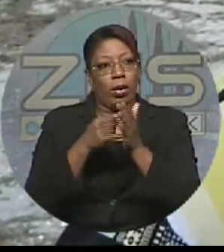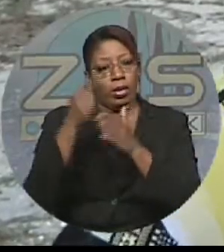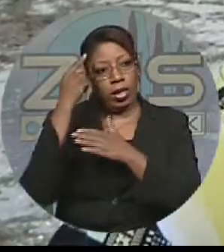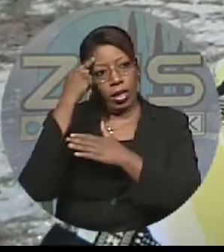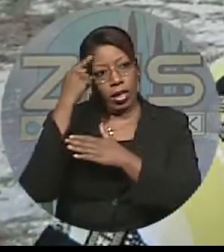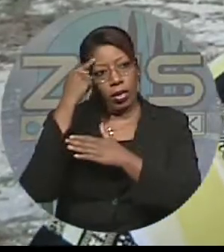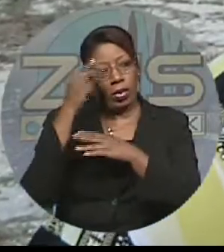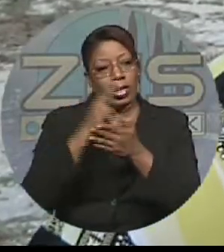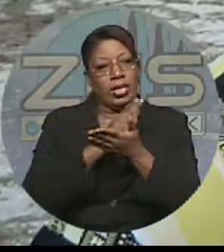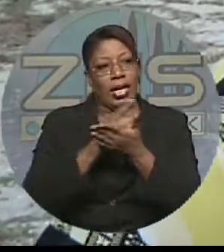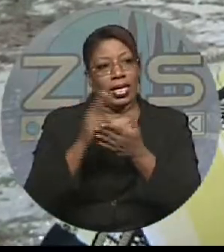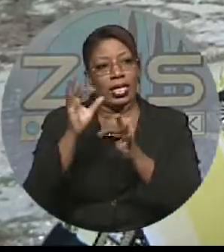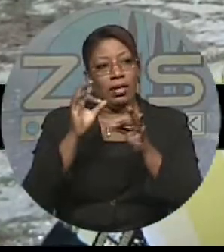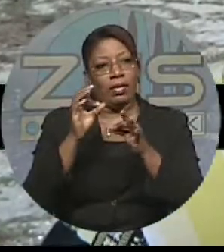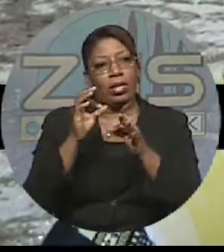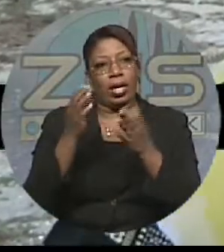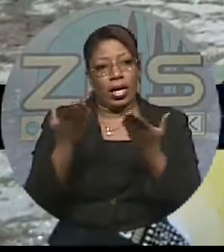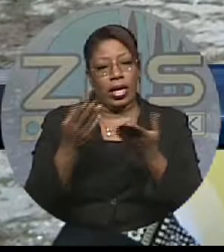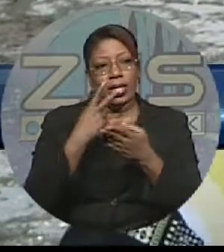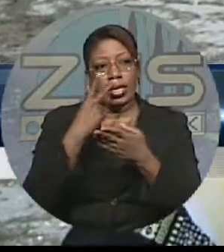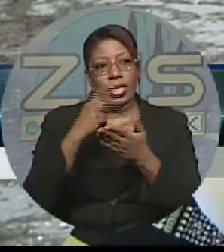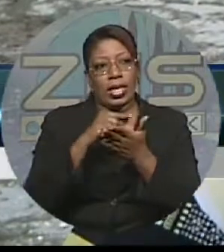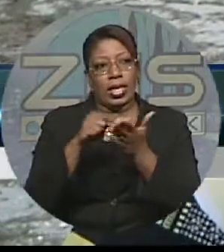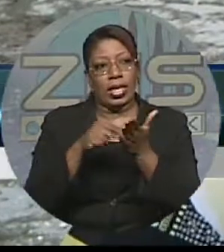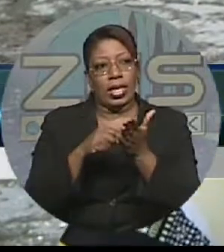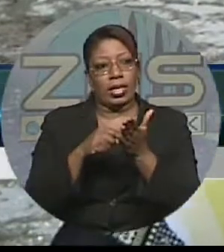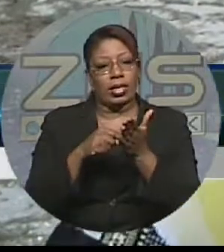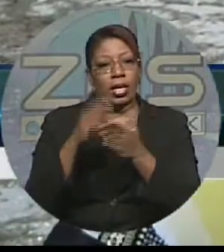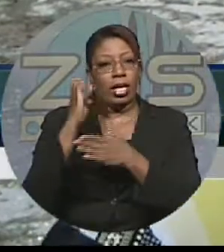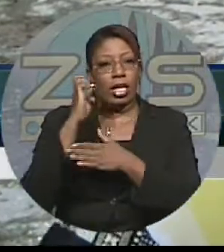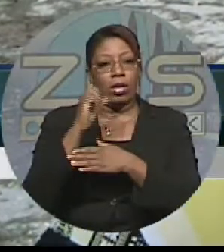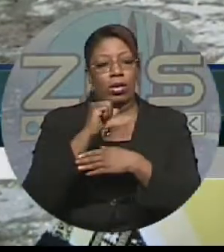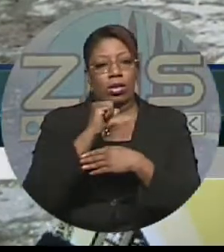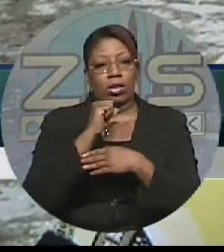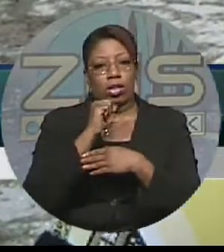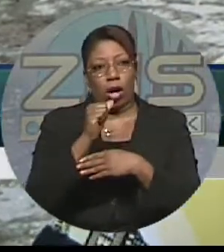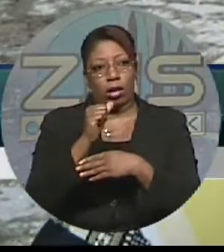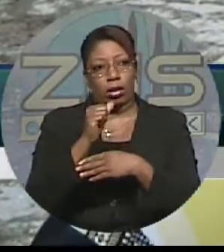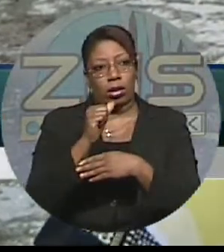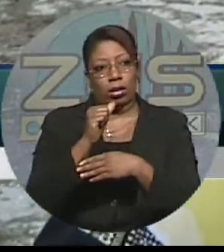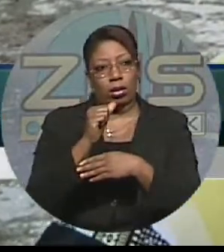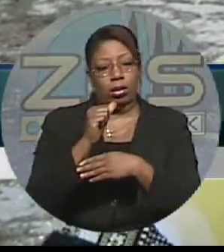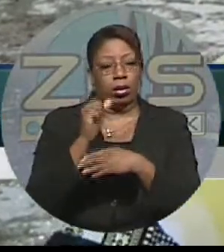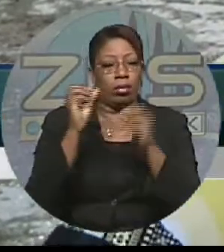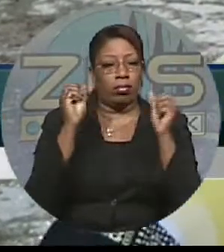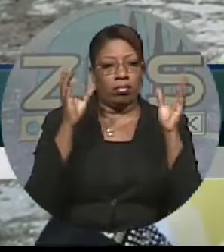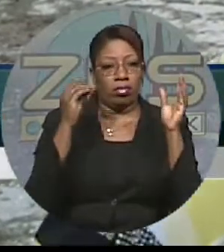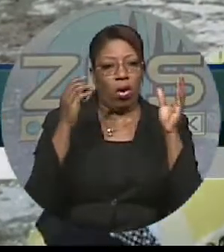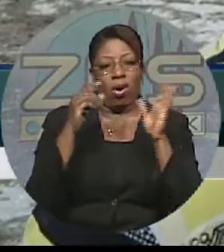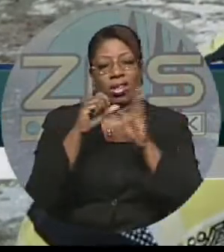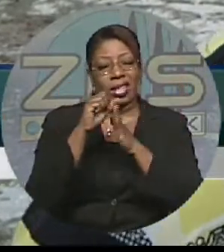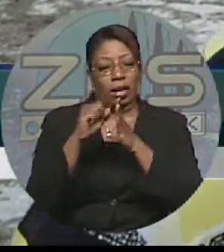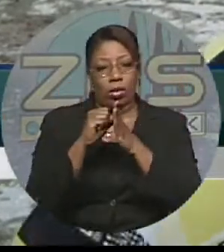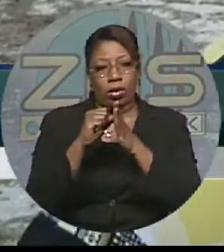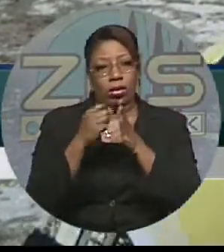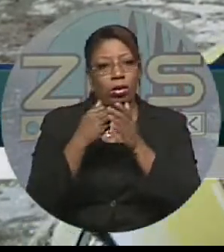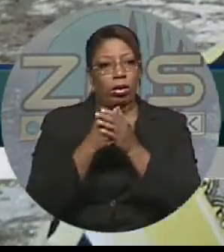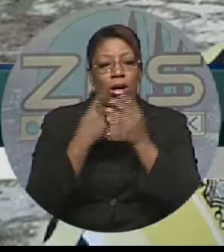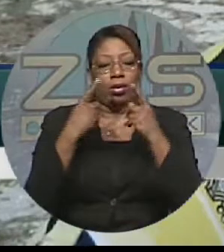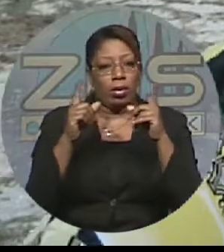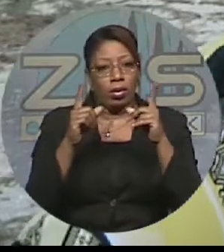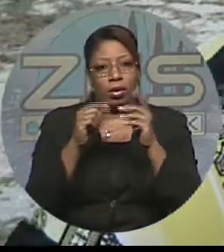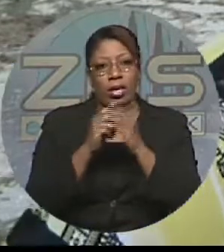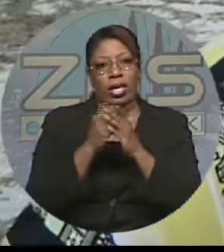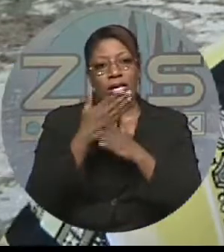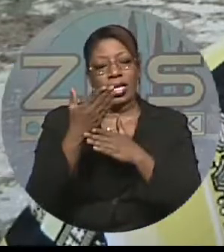it would have been so nice if he was here to see this. He was not one much for the limelight, so these kind of things